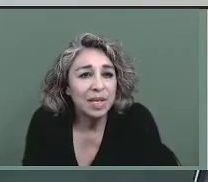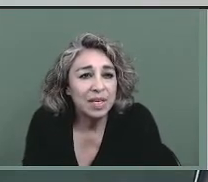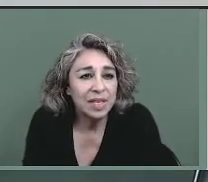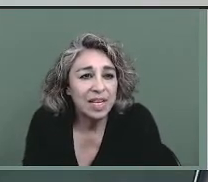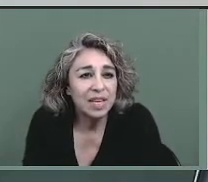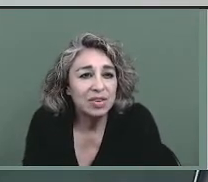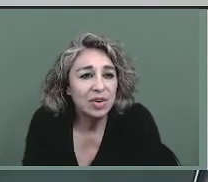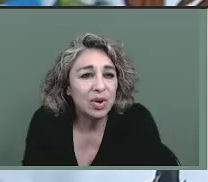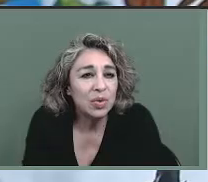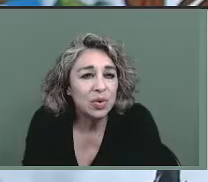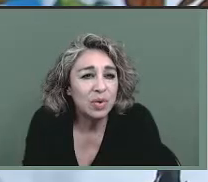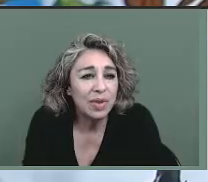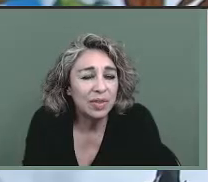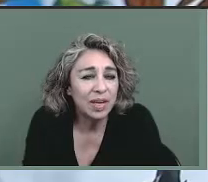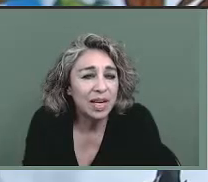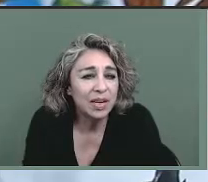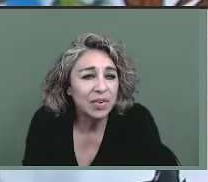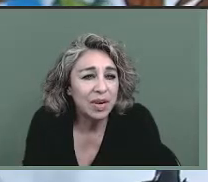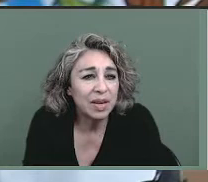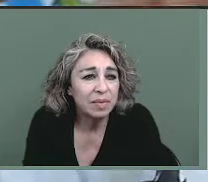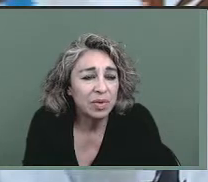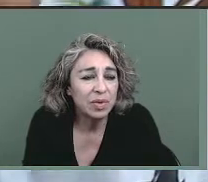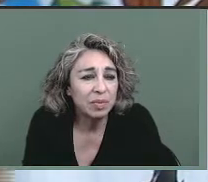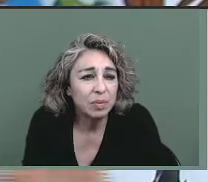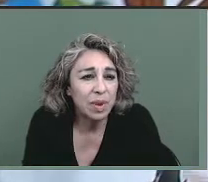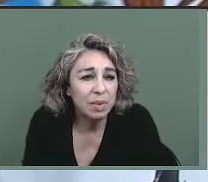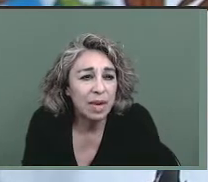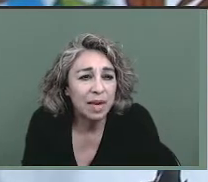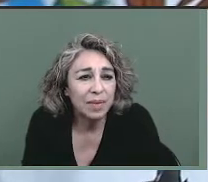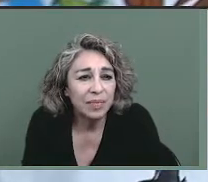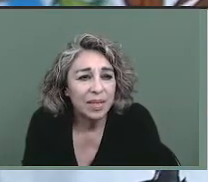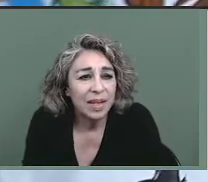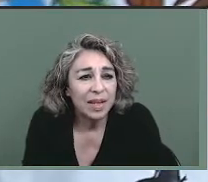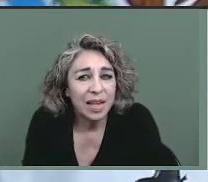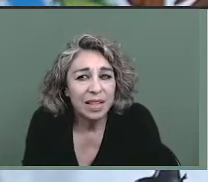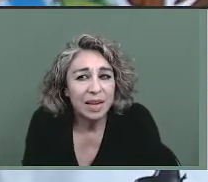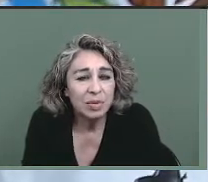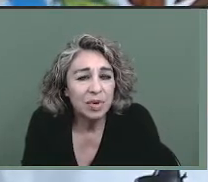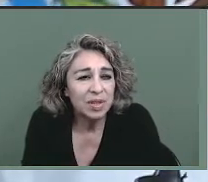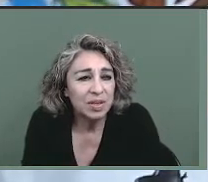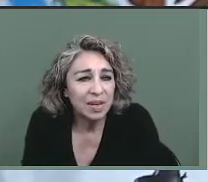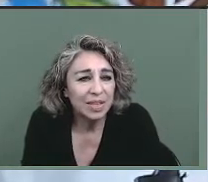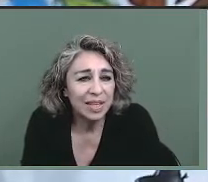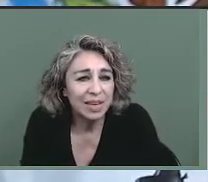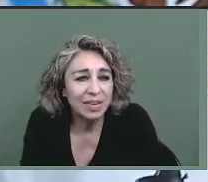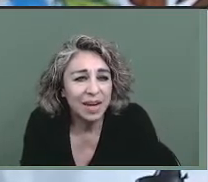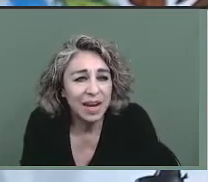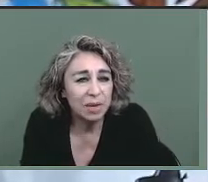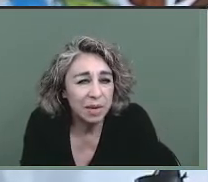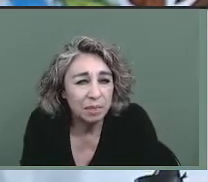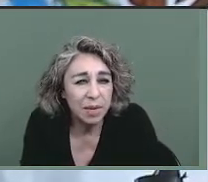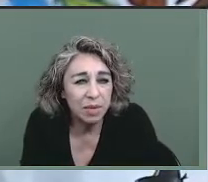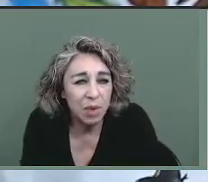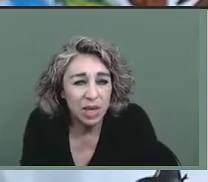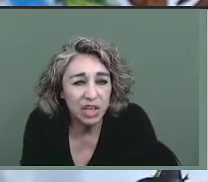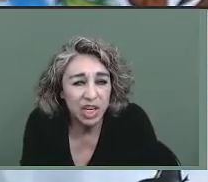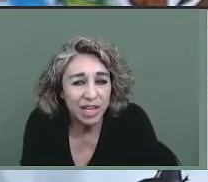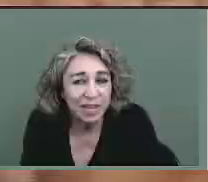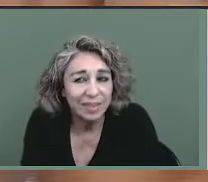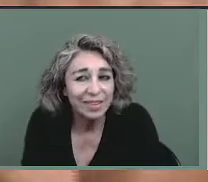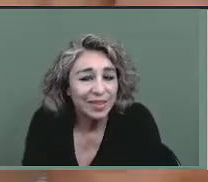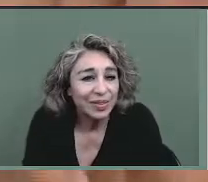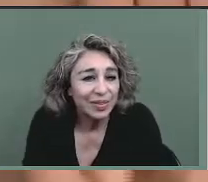will continue to go throughout the country, through Puebla, and then I'm going to Calseco, and I'm going to be